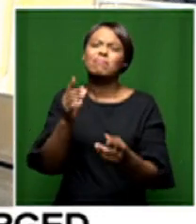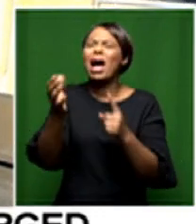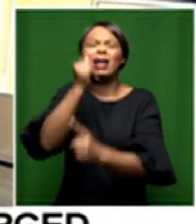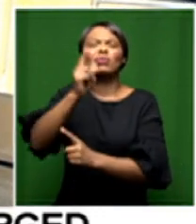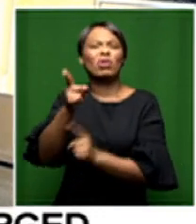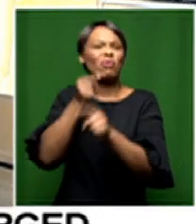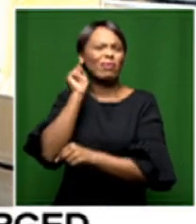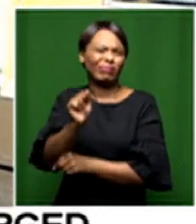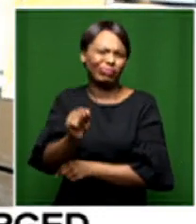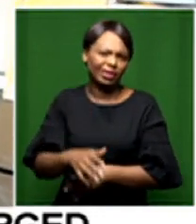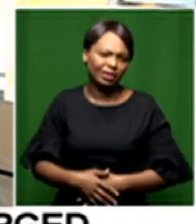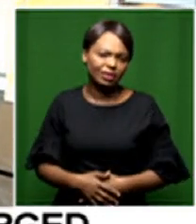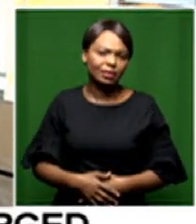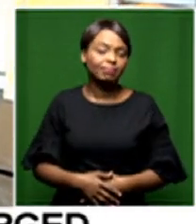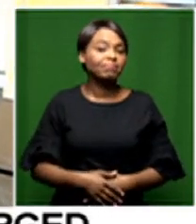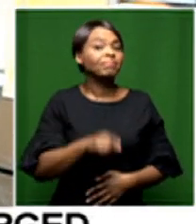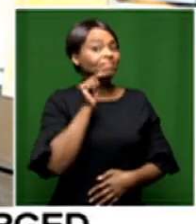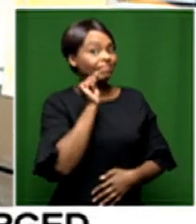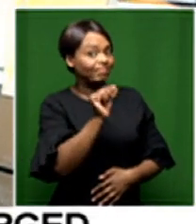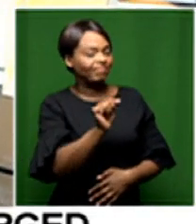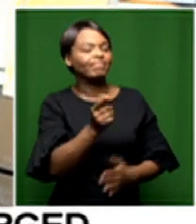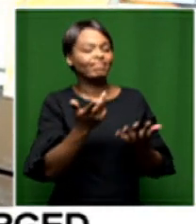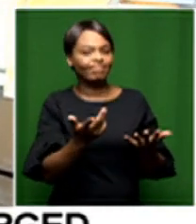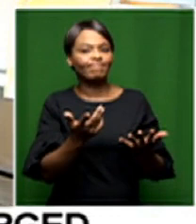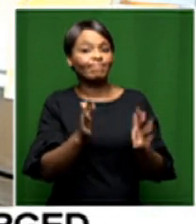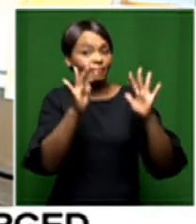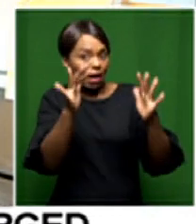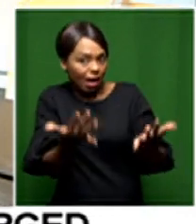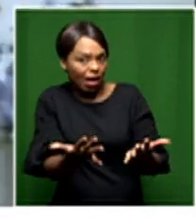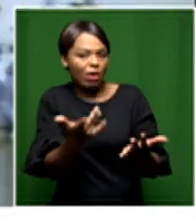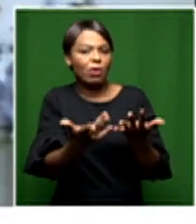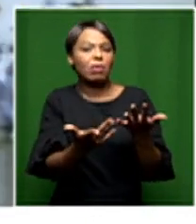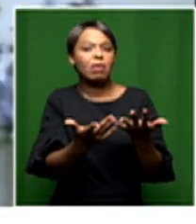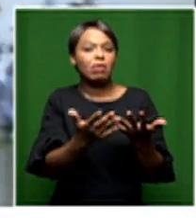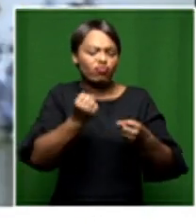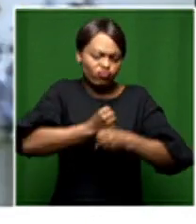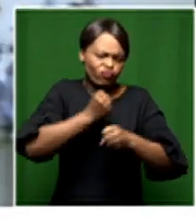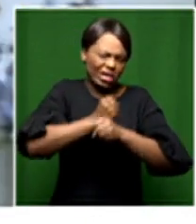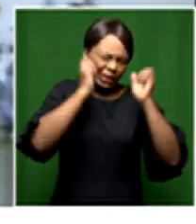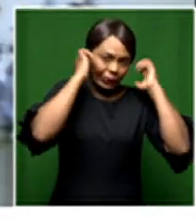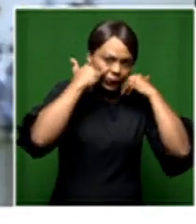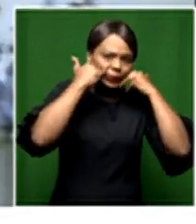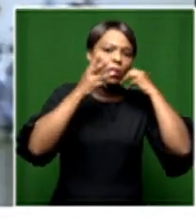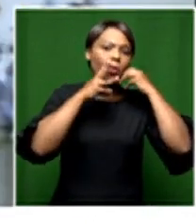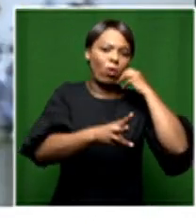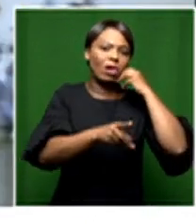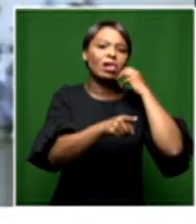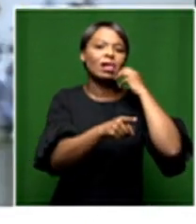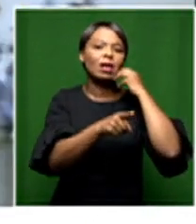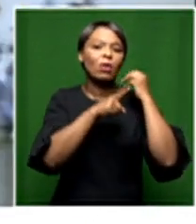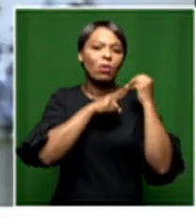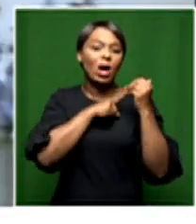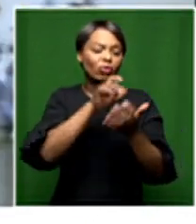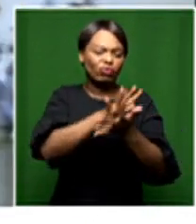achieve? You know, it's only going to work, it's only going to be more than another good sounding